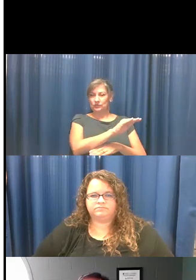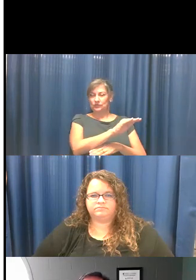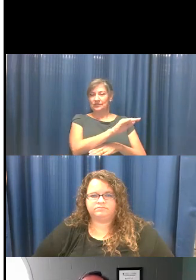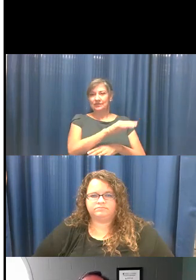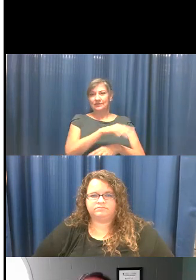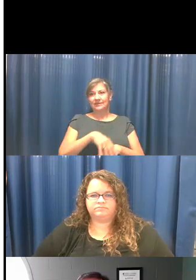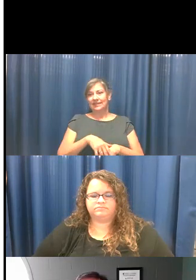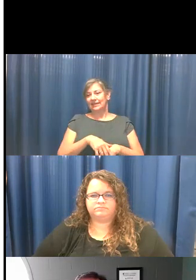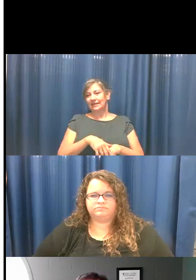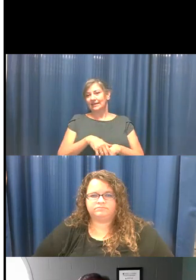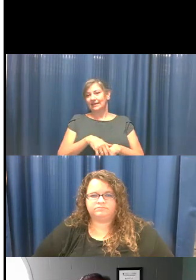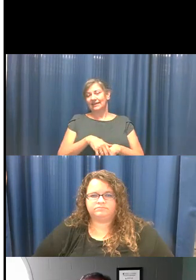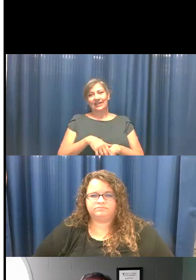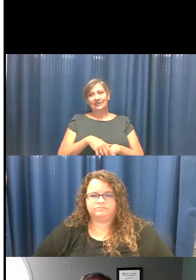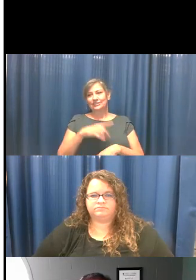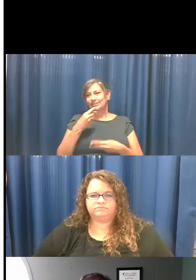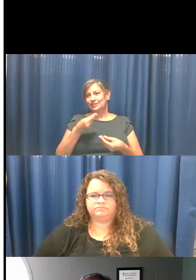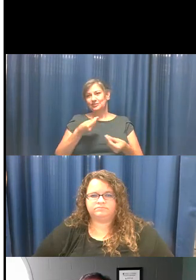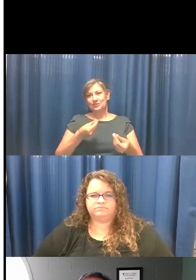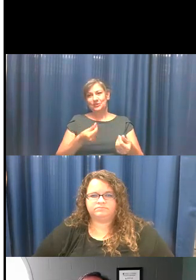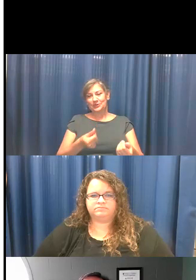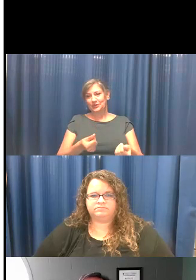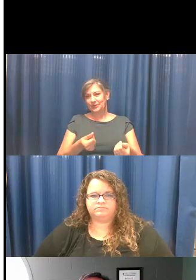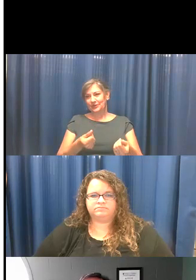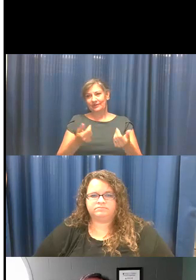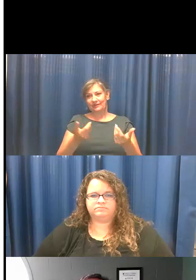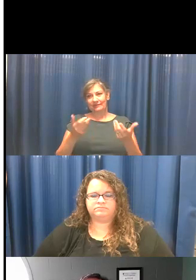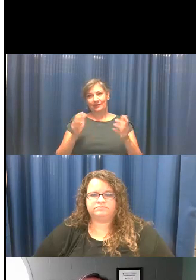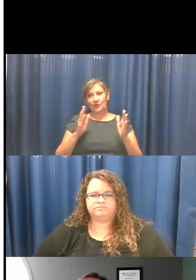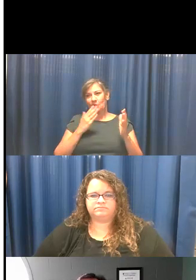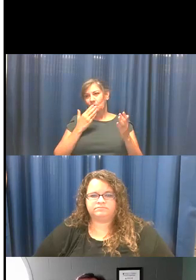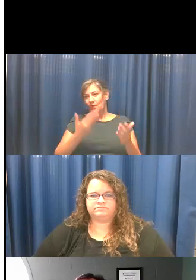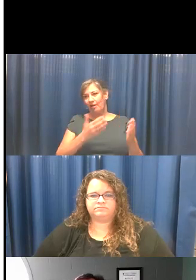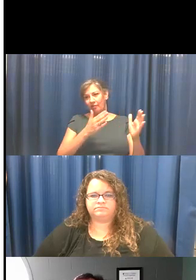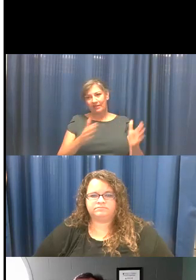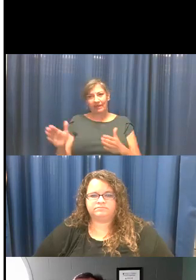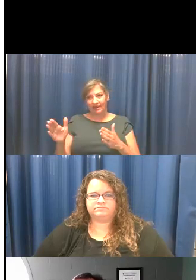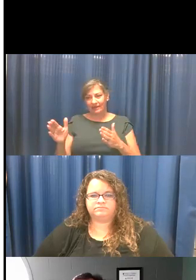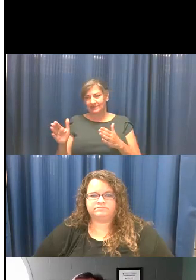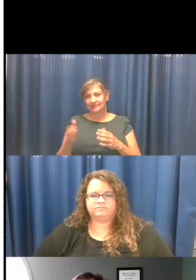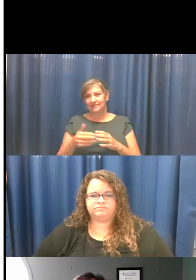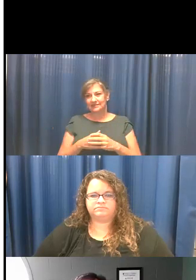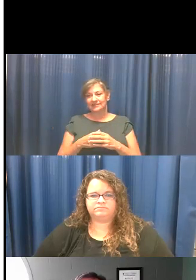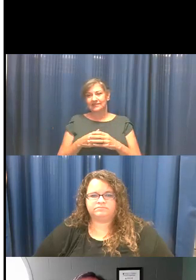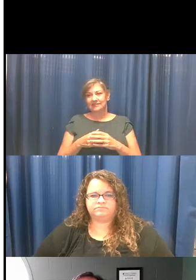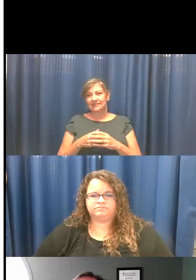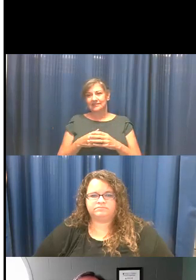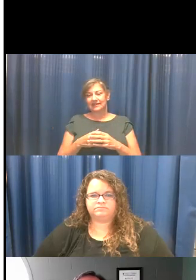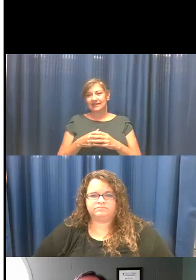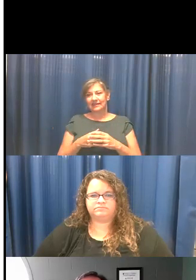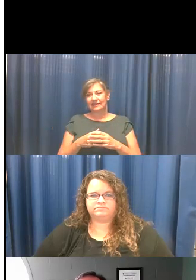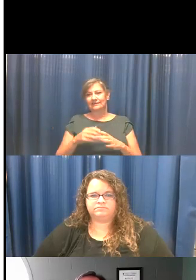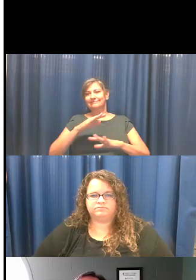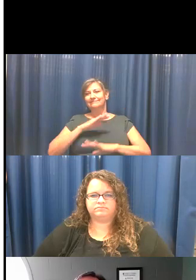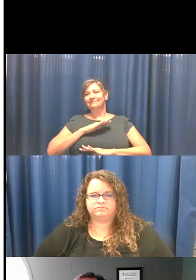was exceptionally smooth sailing and exceptionally well planned and gratifying in a way